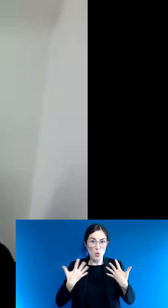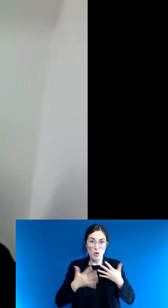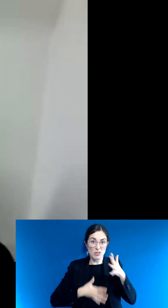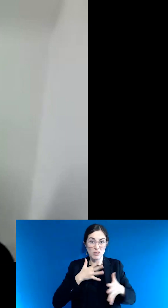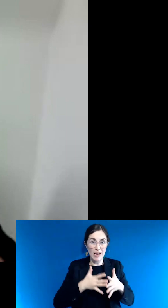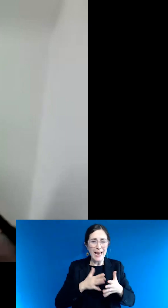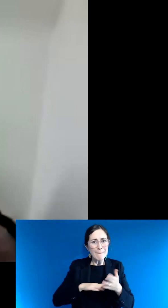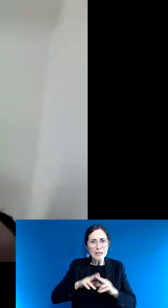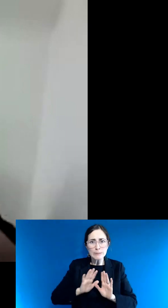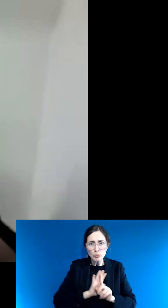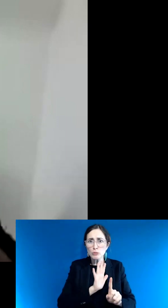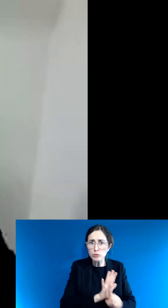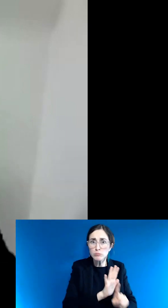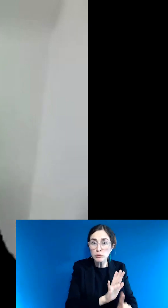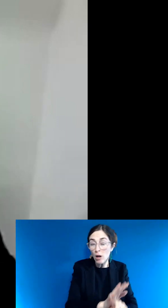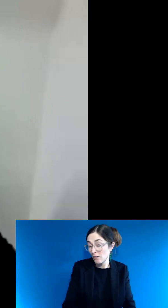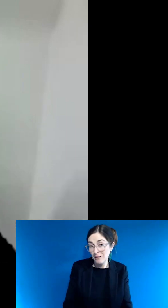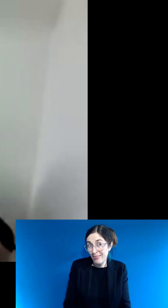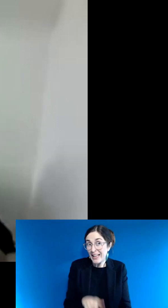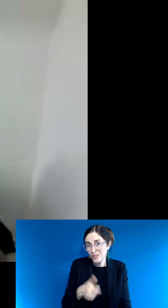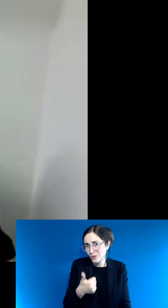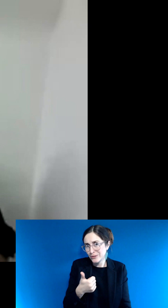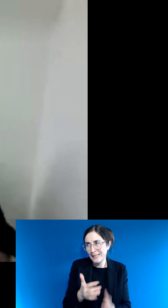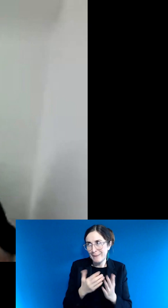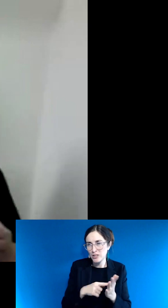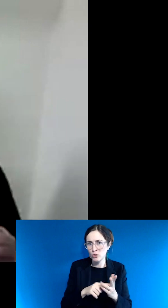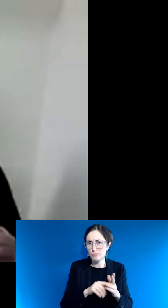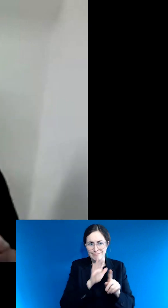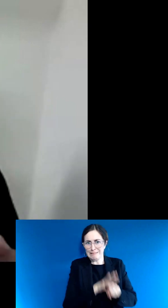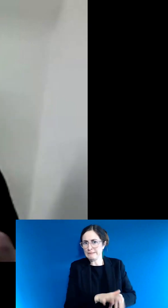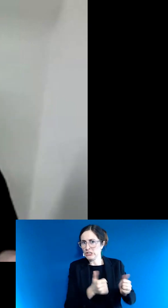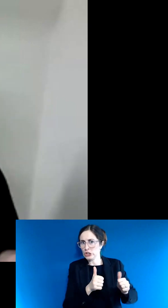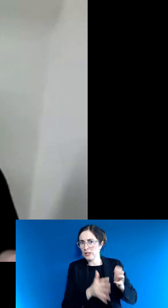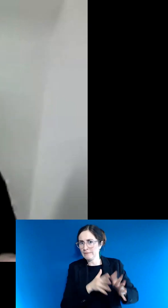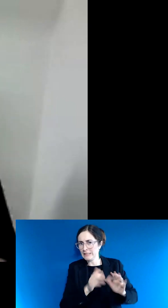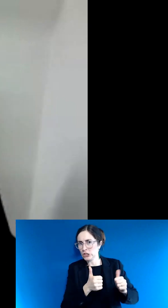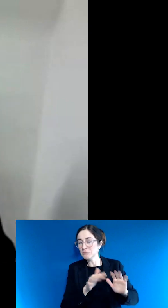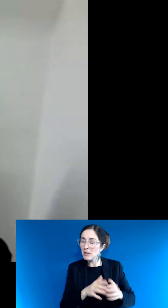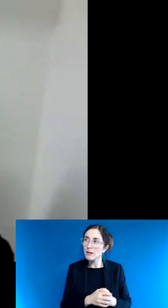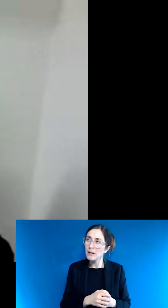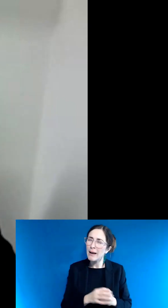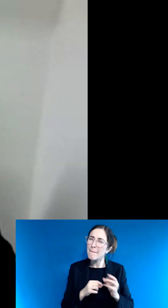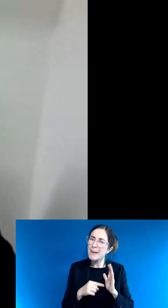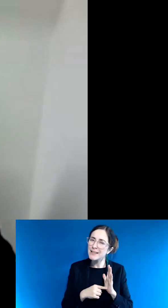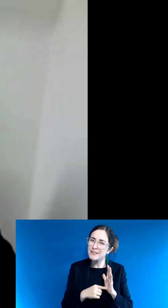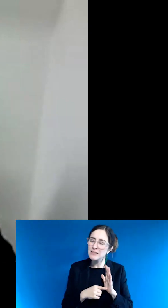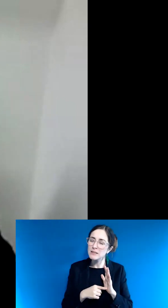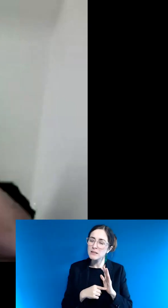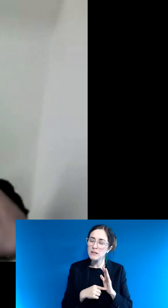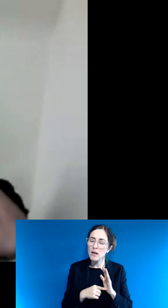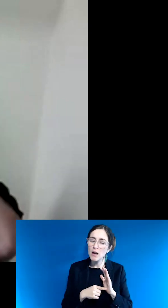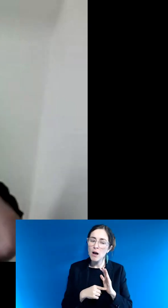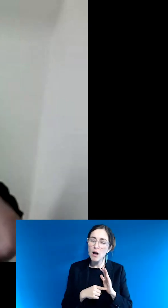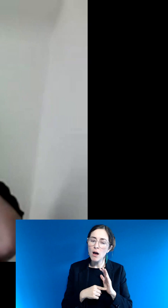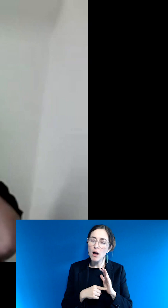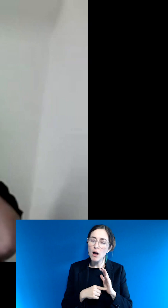parents are pushing it, which is so much better than the reverse. But I guess what I would want is